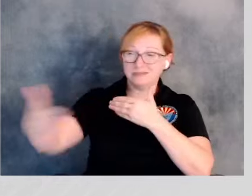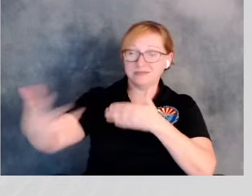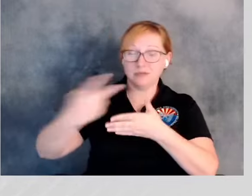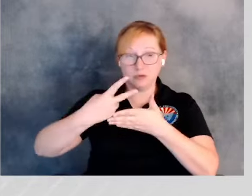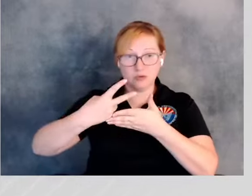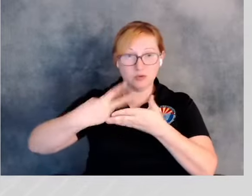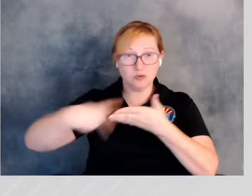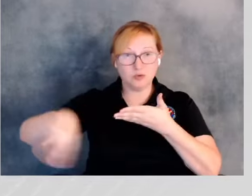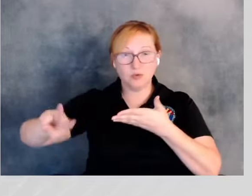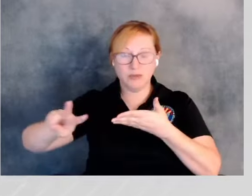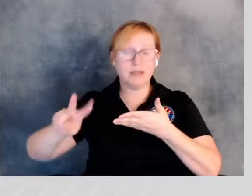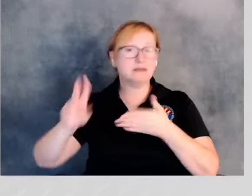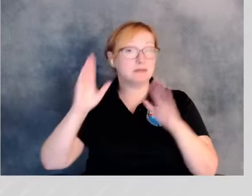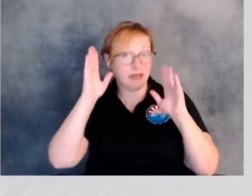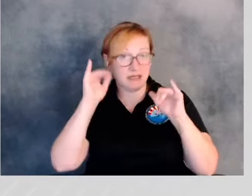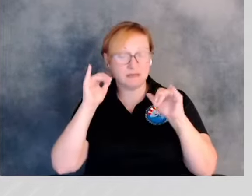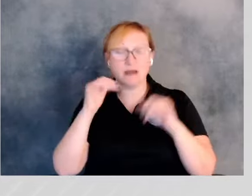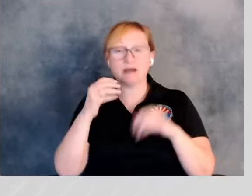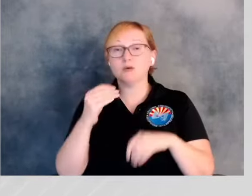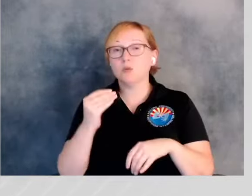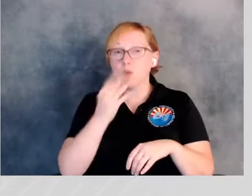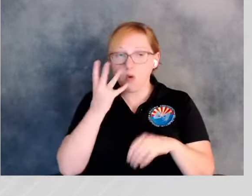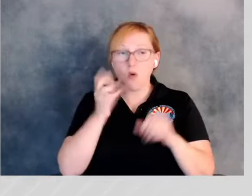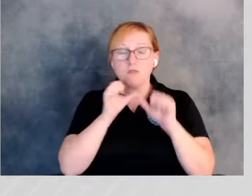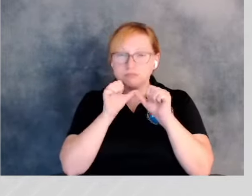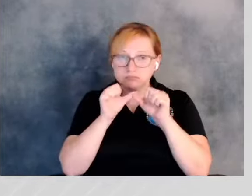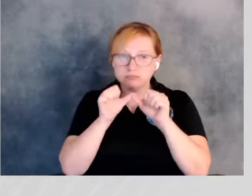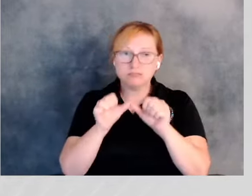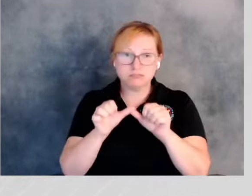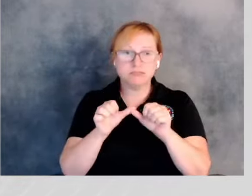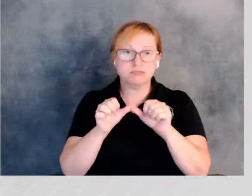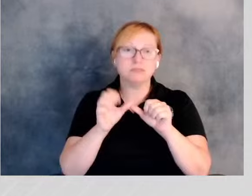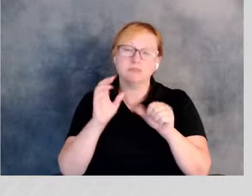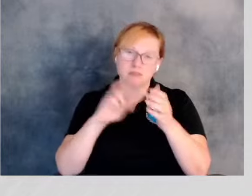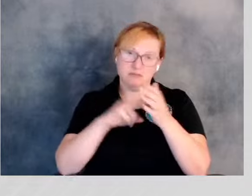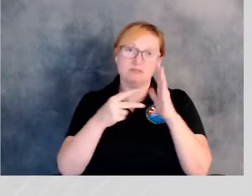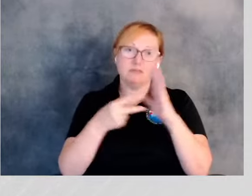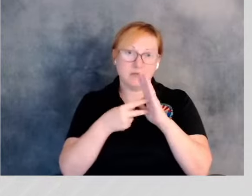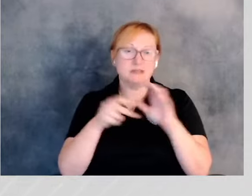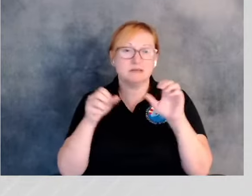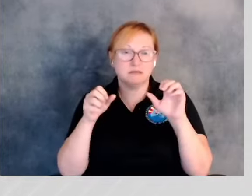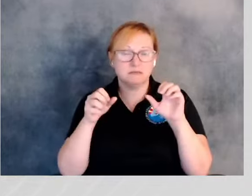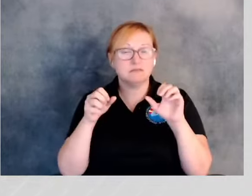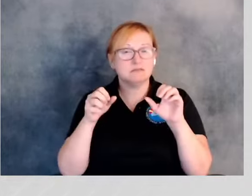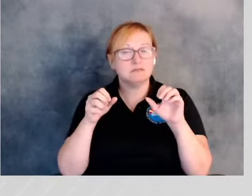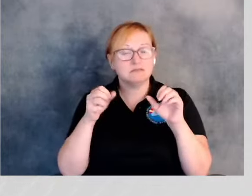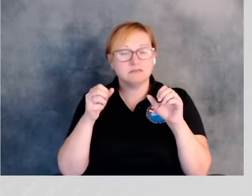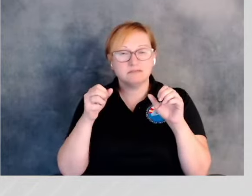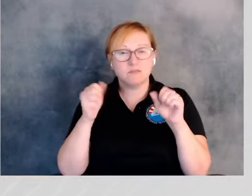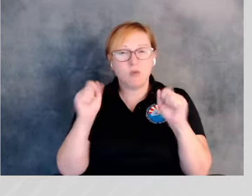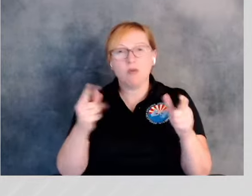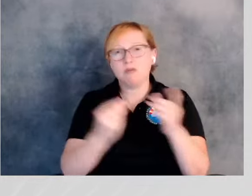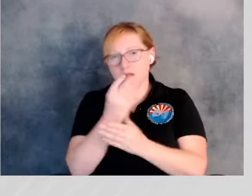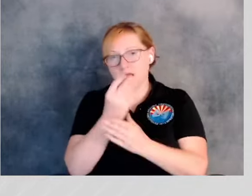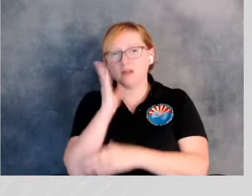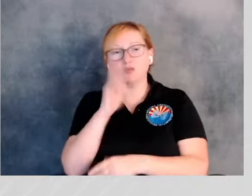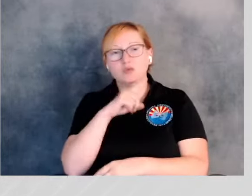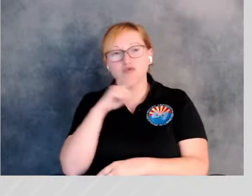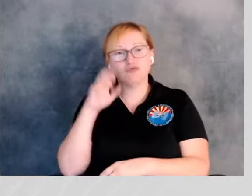normal conditions. So that's going to continue to elevate fire weather and dry things out more. Next,